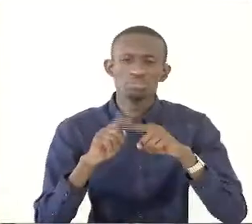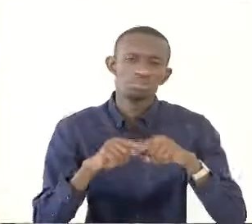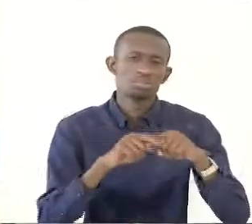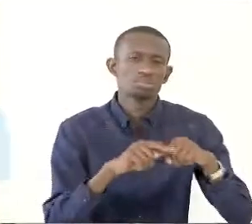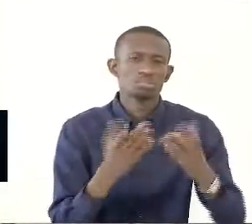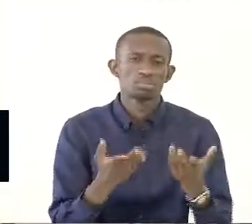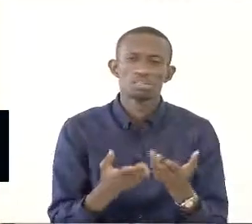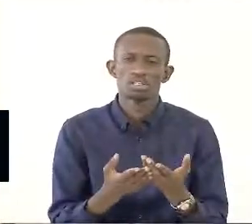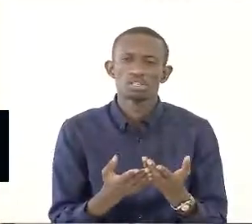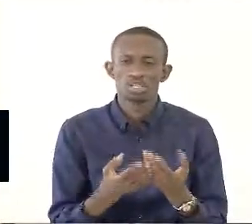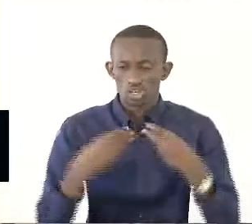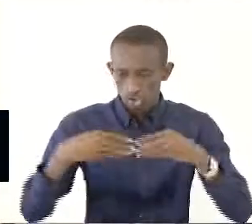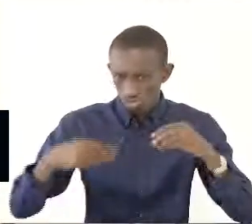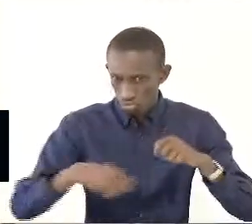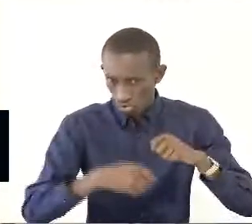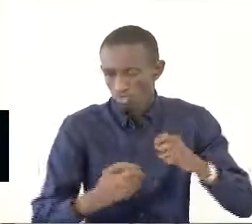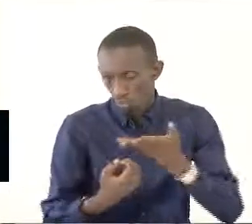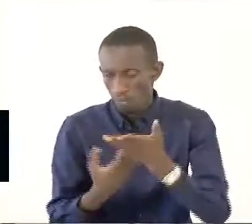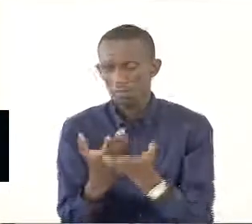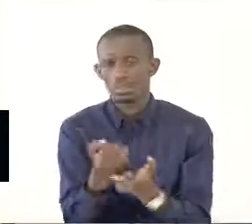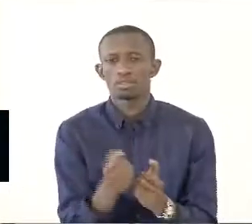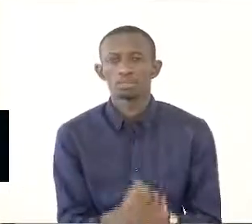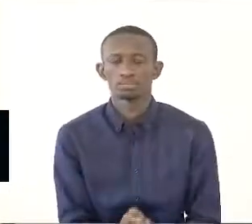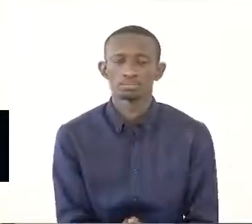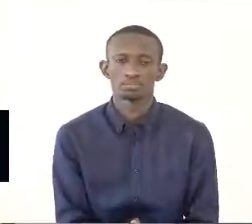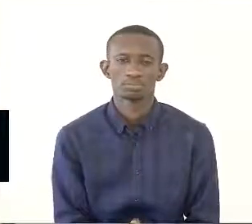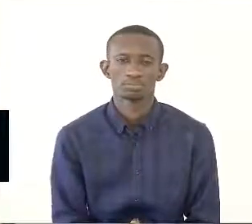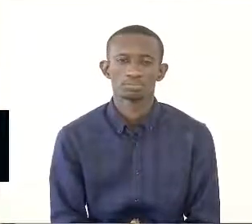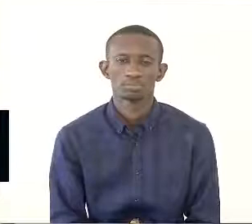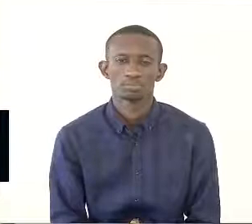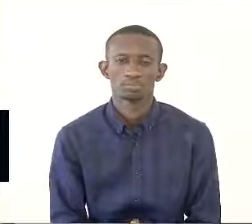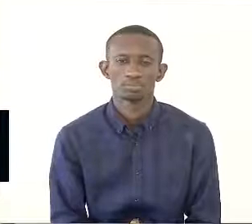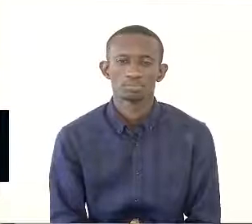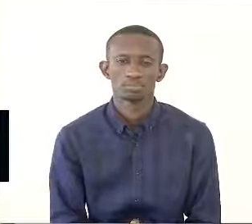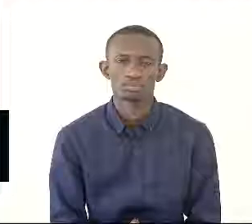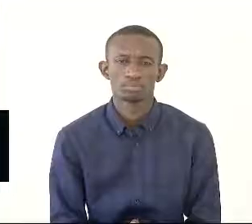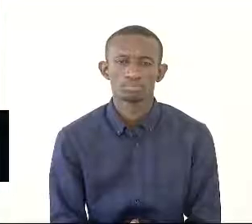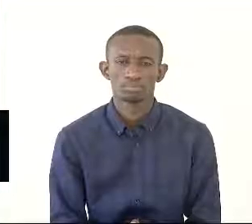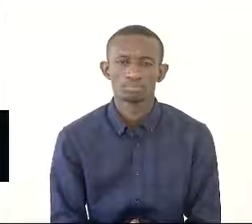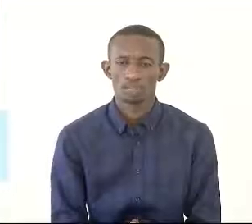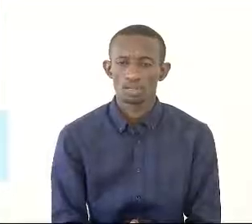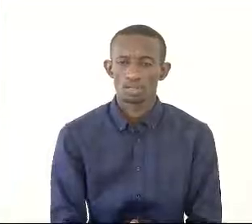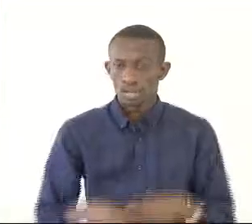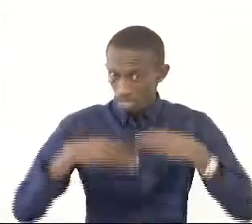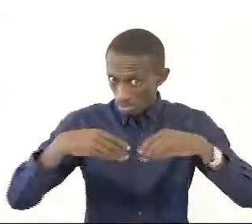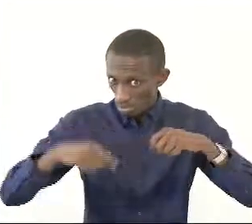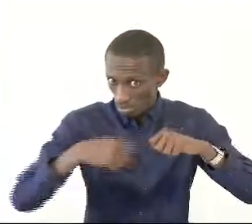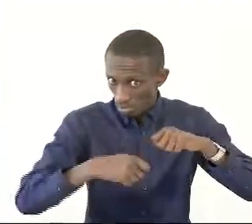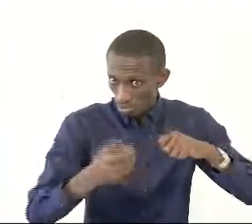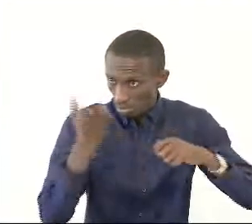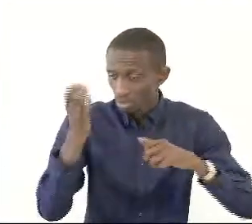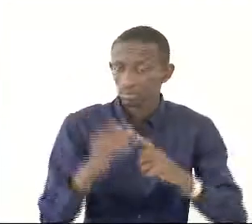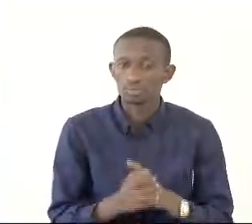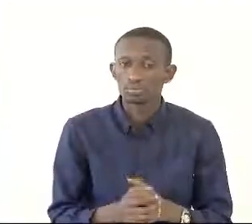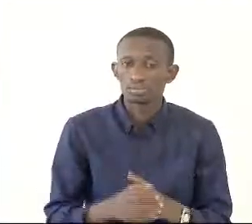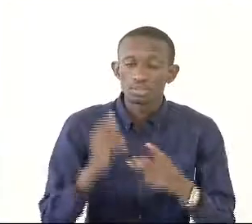this device to another one. Okay, so now the device here, the diffusion